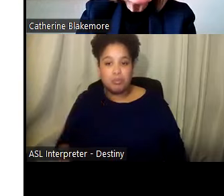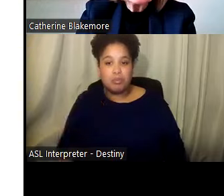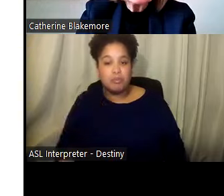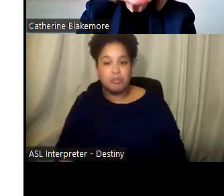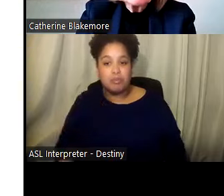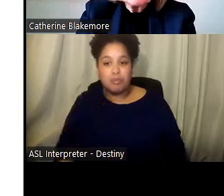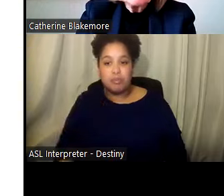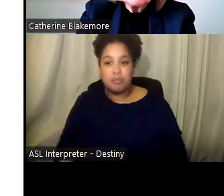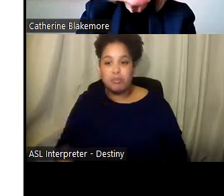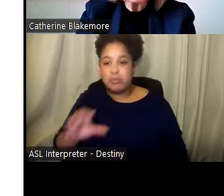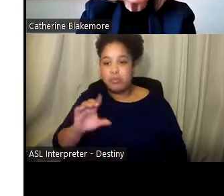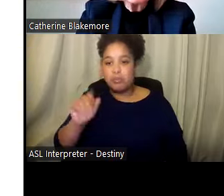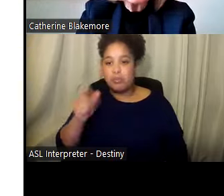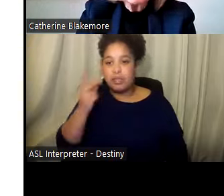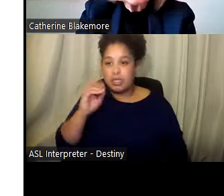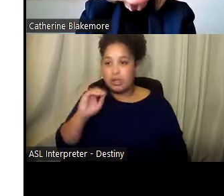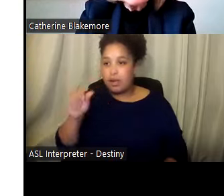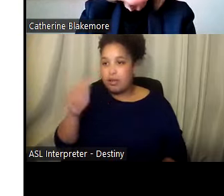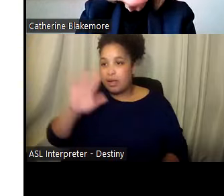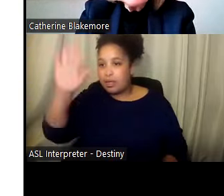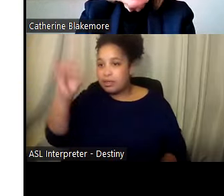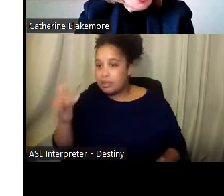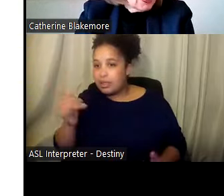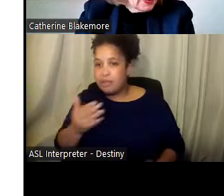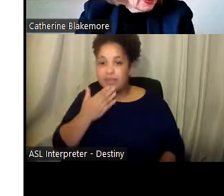Not currently seeing any other hands raised, Catherine.